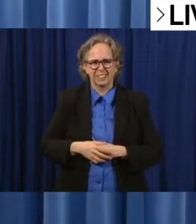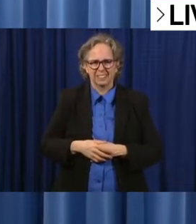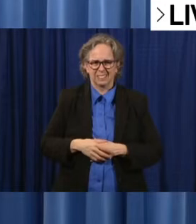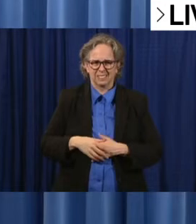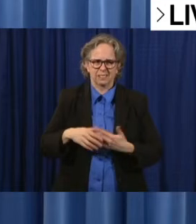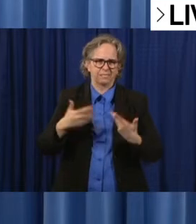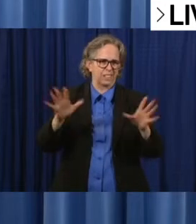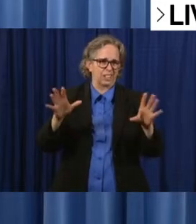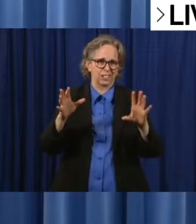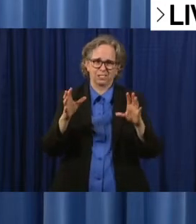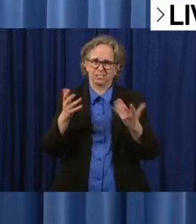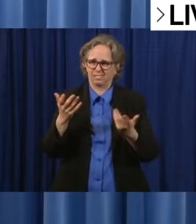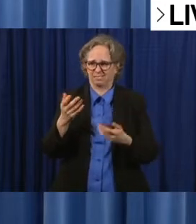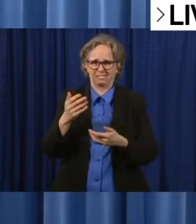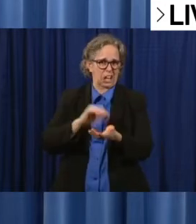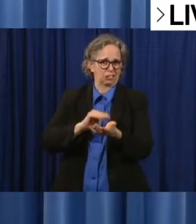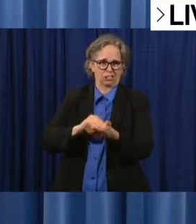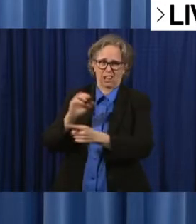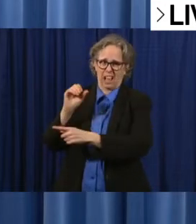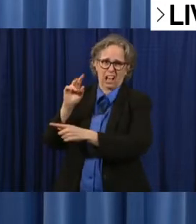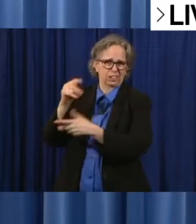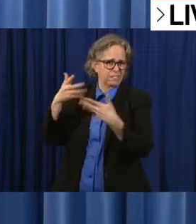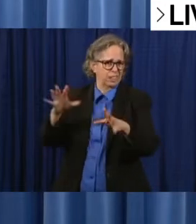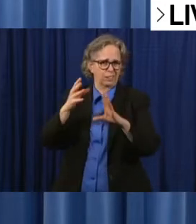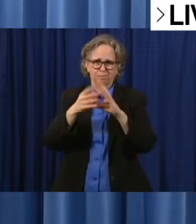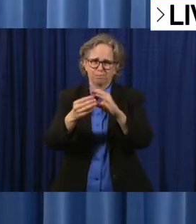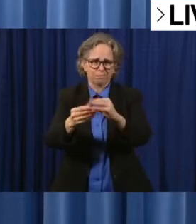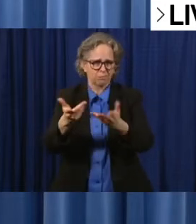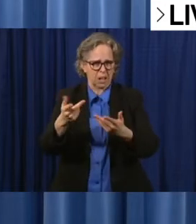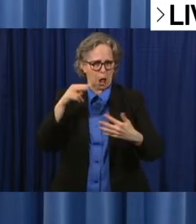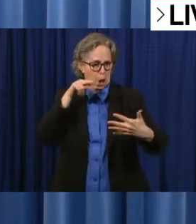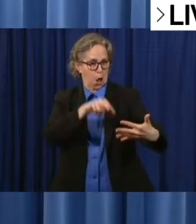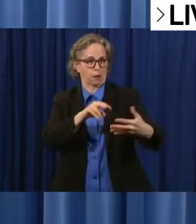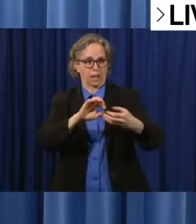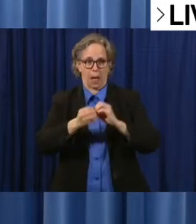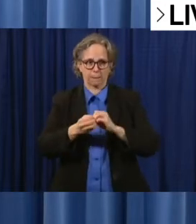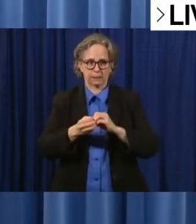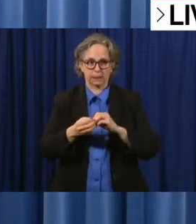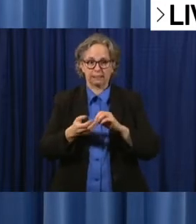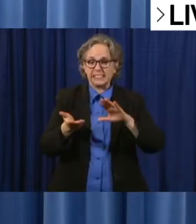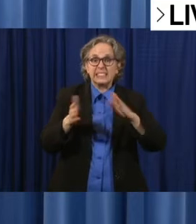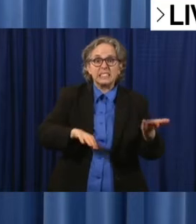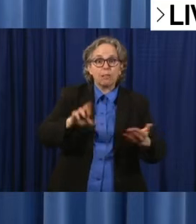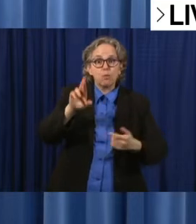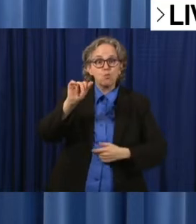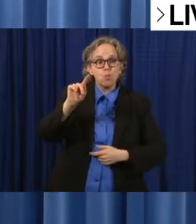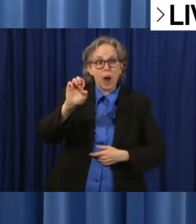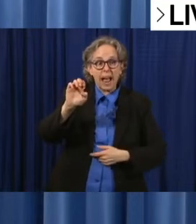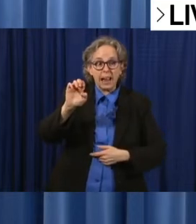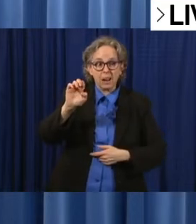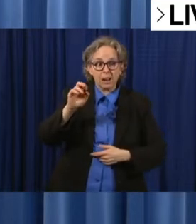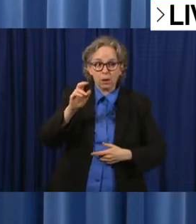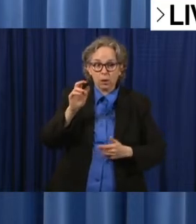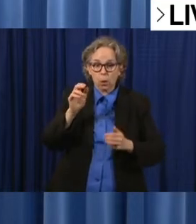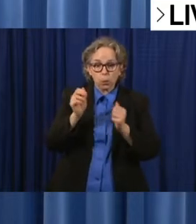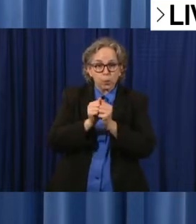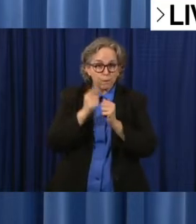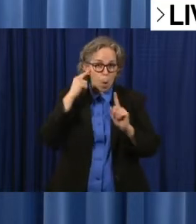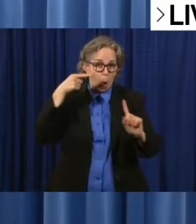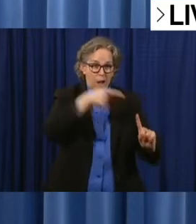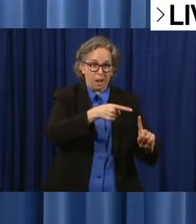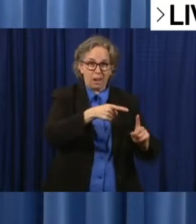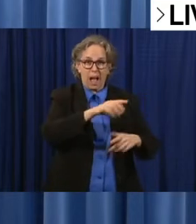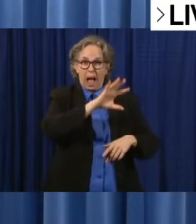out, the death rate from COVID-19, for example, among African Americans is stunningly